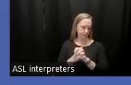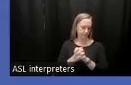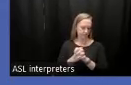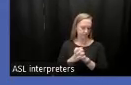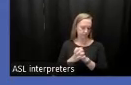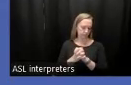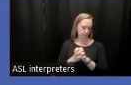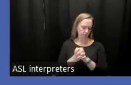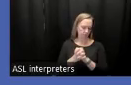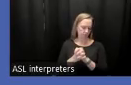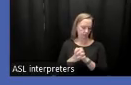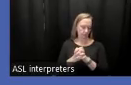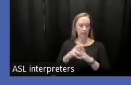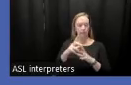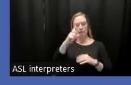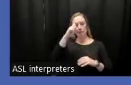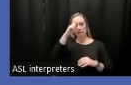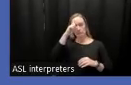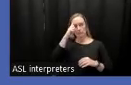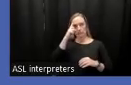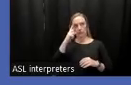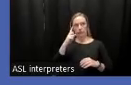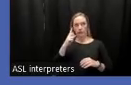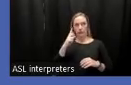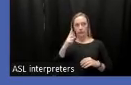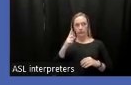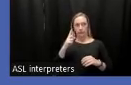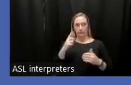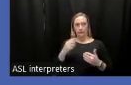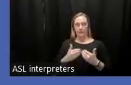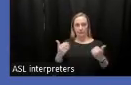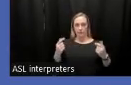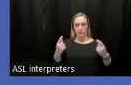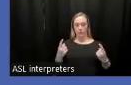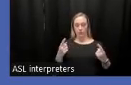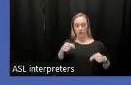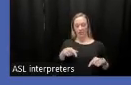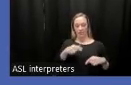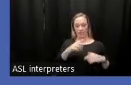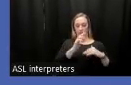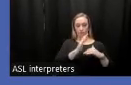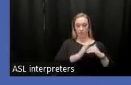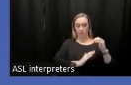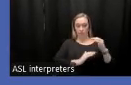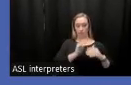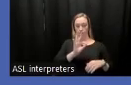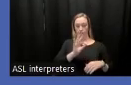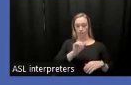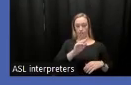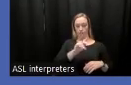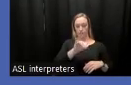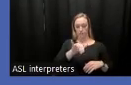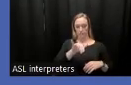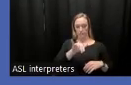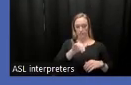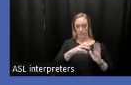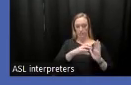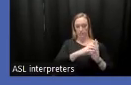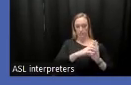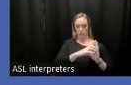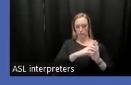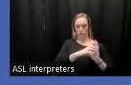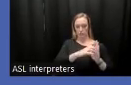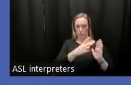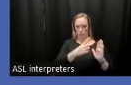think there's a distinction. One of the things in facilities sections that doesn't do you any good but